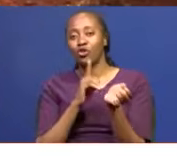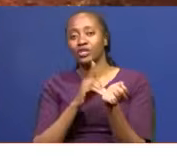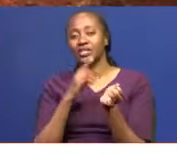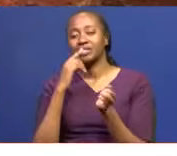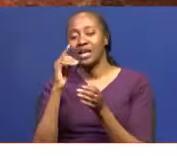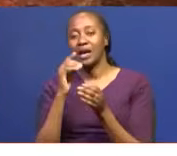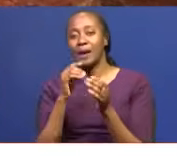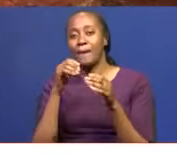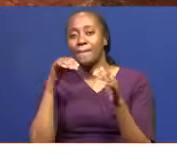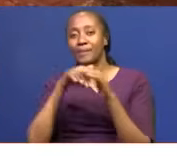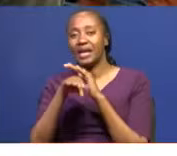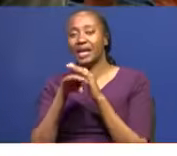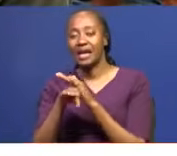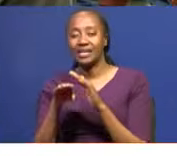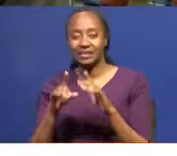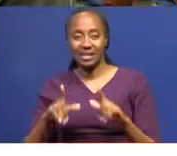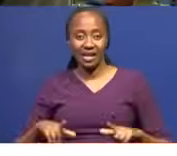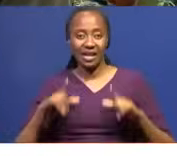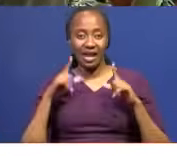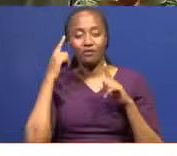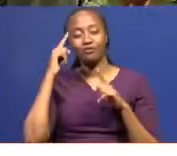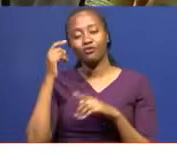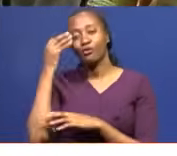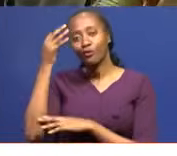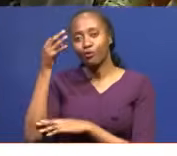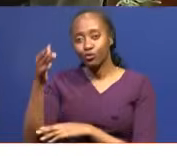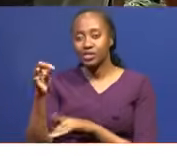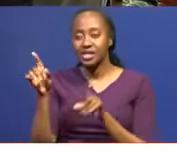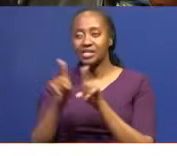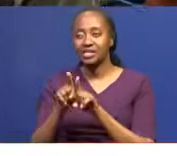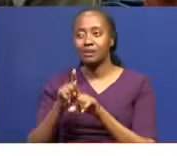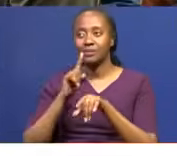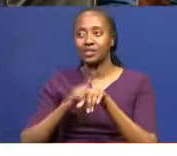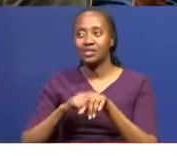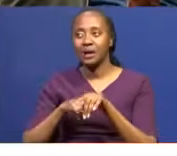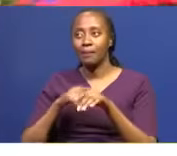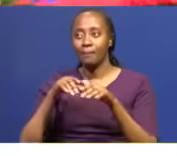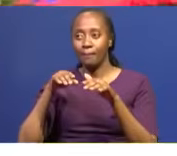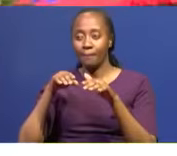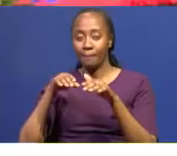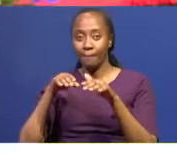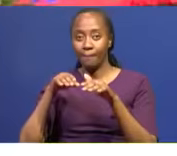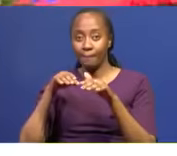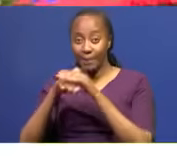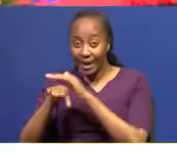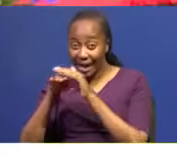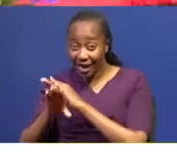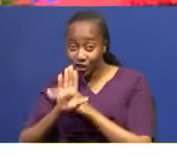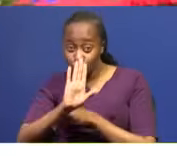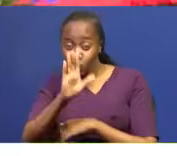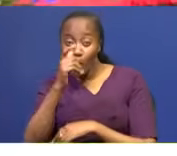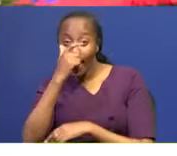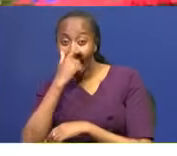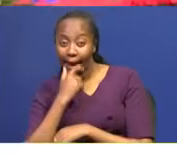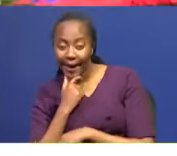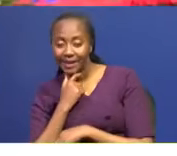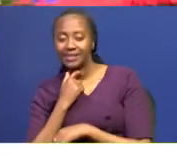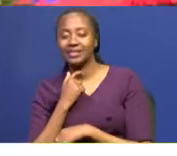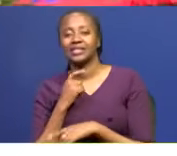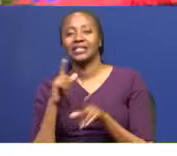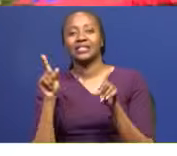for a cleaner and healthier future through programs such as the Plant Your Age initiative. Through Plant Your Age, we